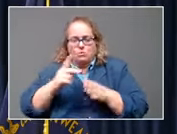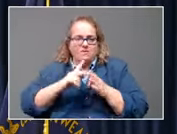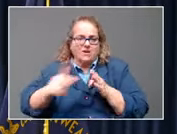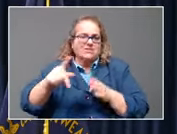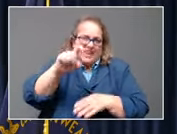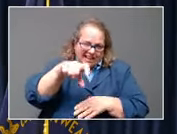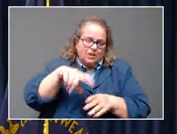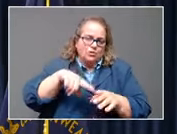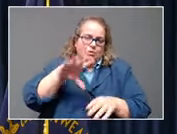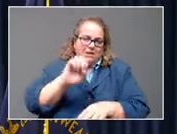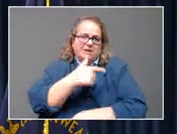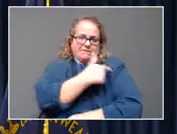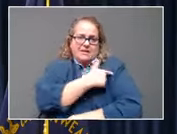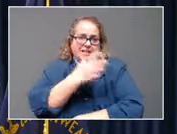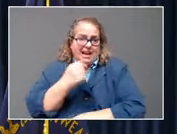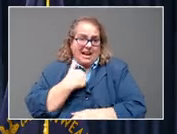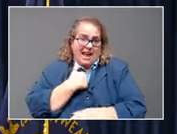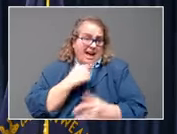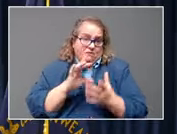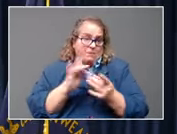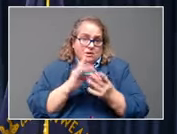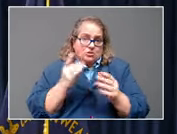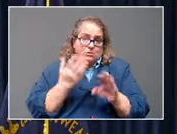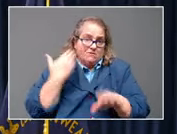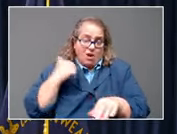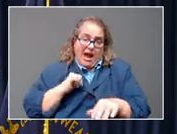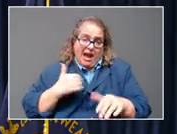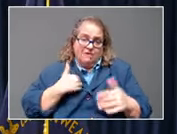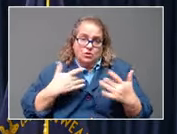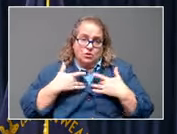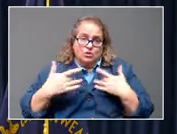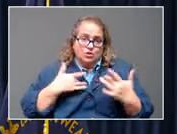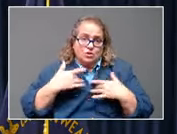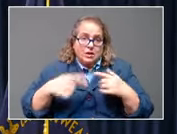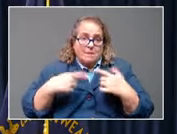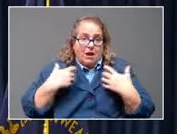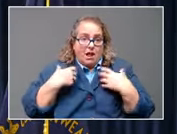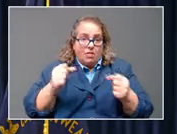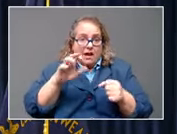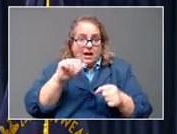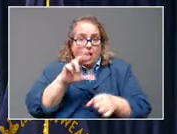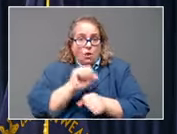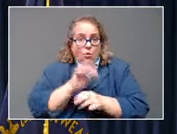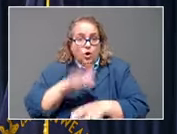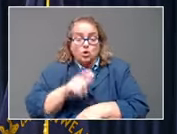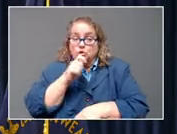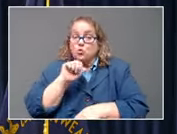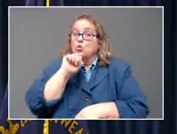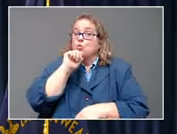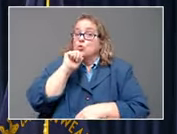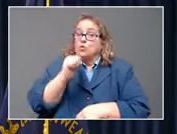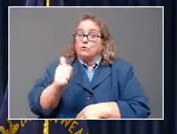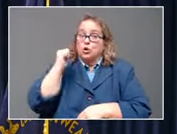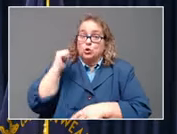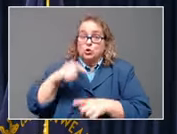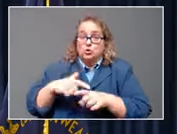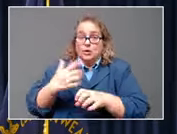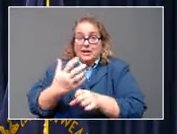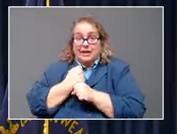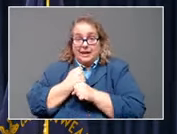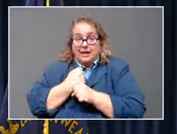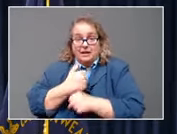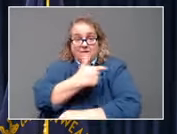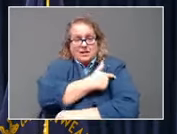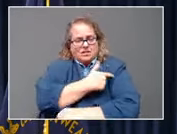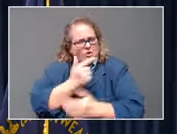vaccinated. And I've mentioned before, I have concerns about healthcare workers that won't get vaccinated and what type of advice they might be